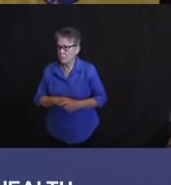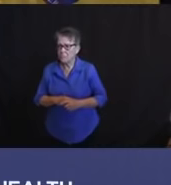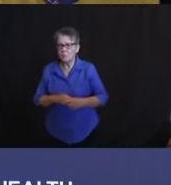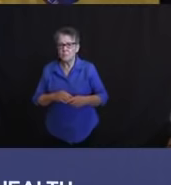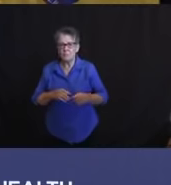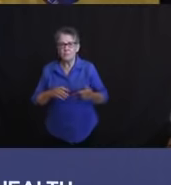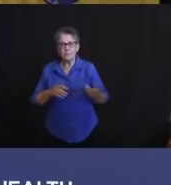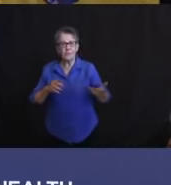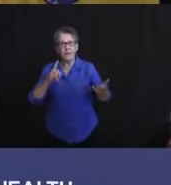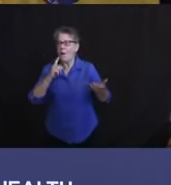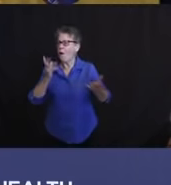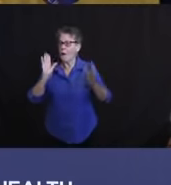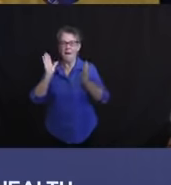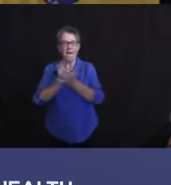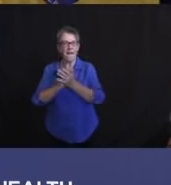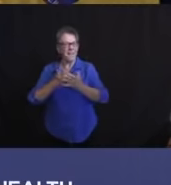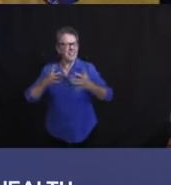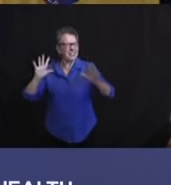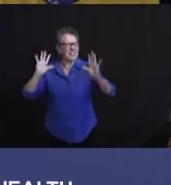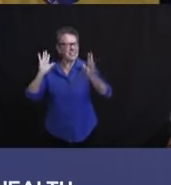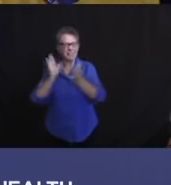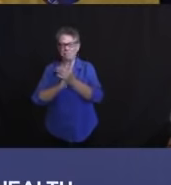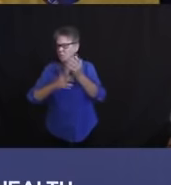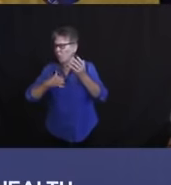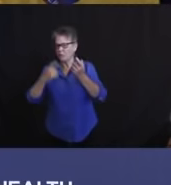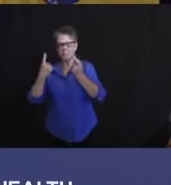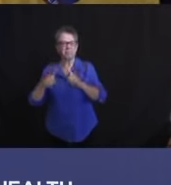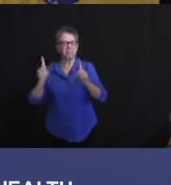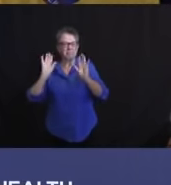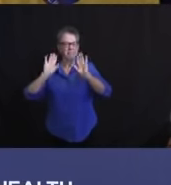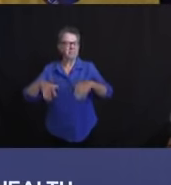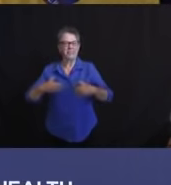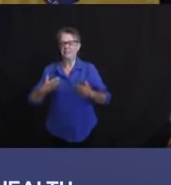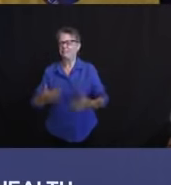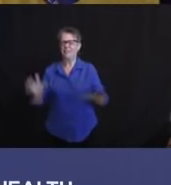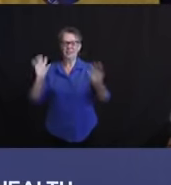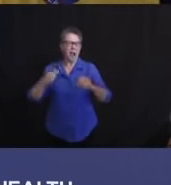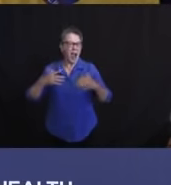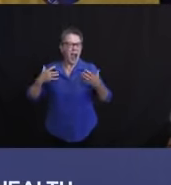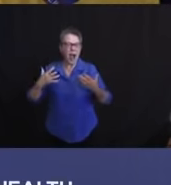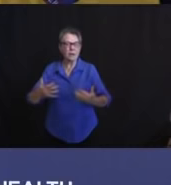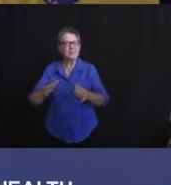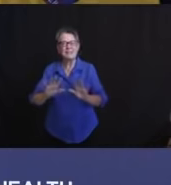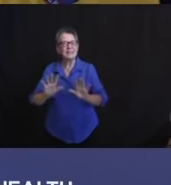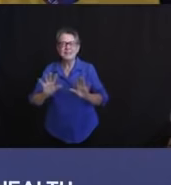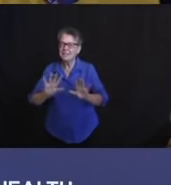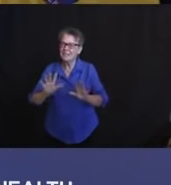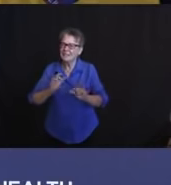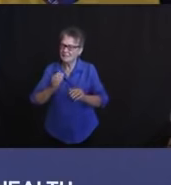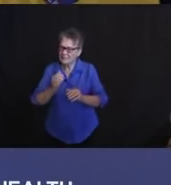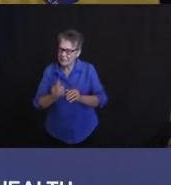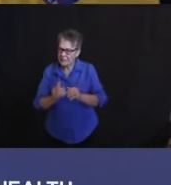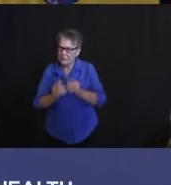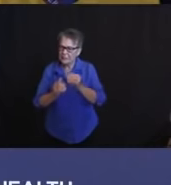particularly given what we see going on elsewhere in the country. So thank you, sir.